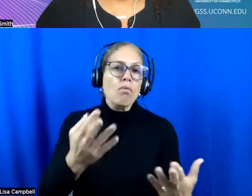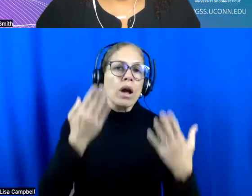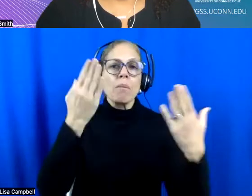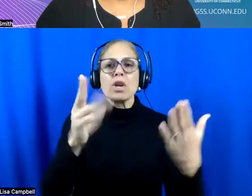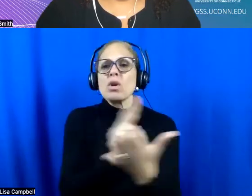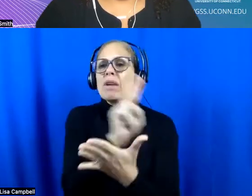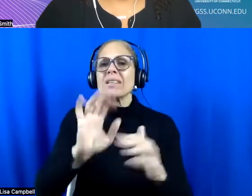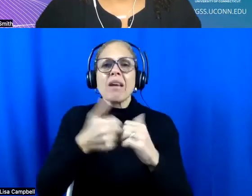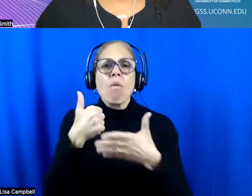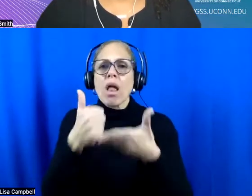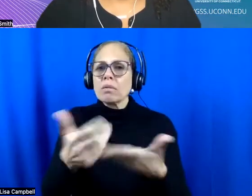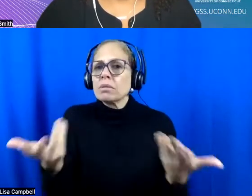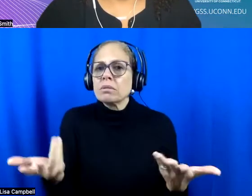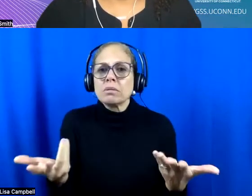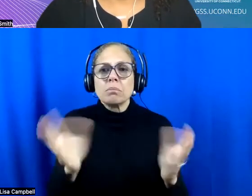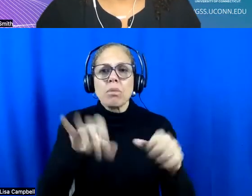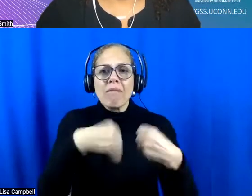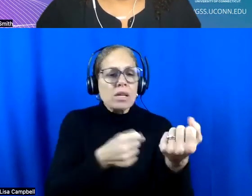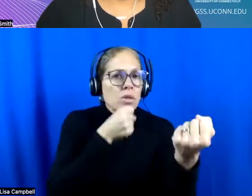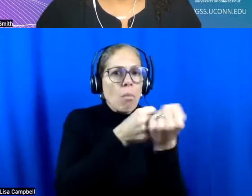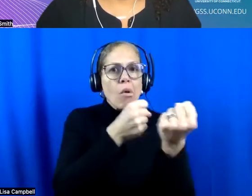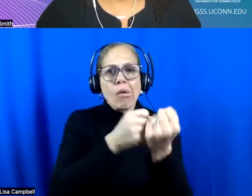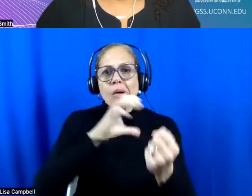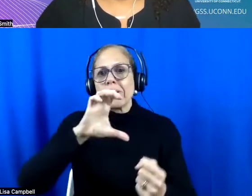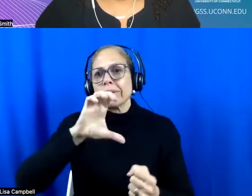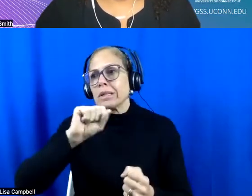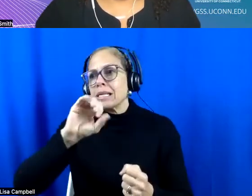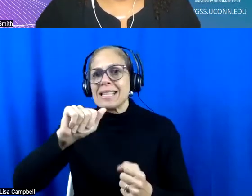providing support to CSA survivors